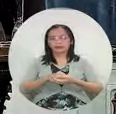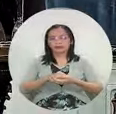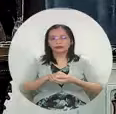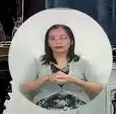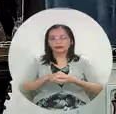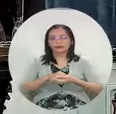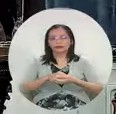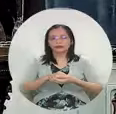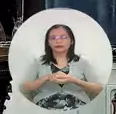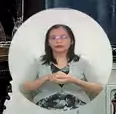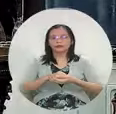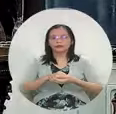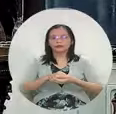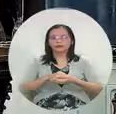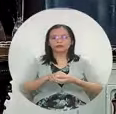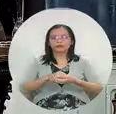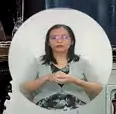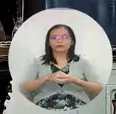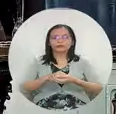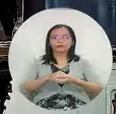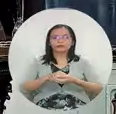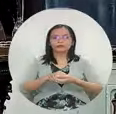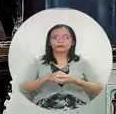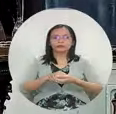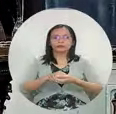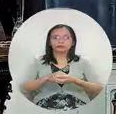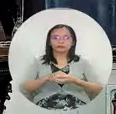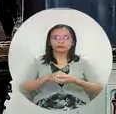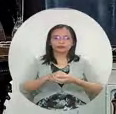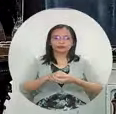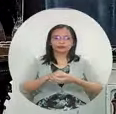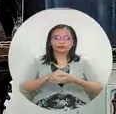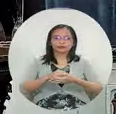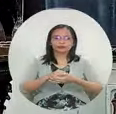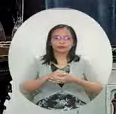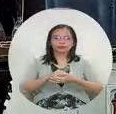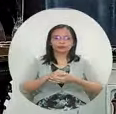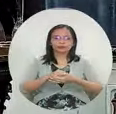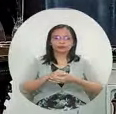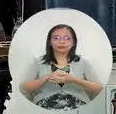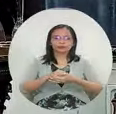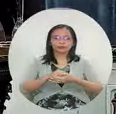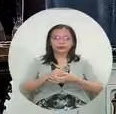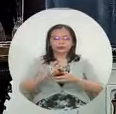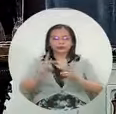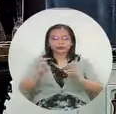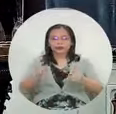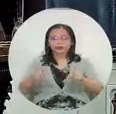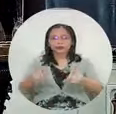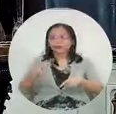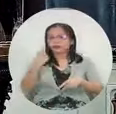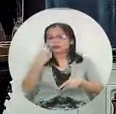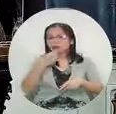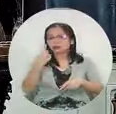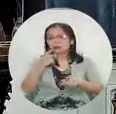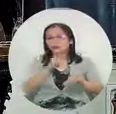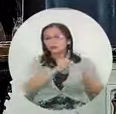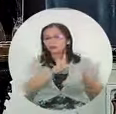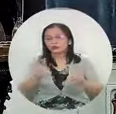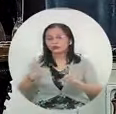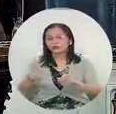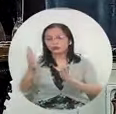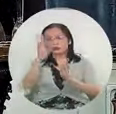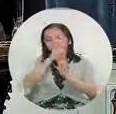passeth away, and the lust thereof. But he that what? Doeth the will of God abideth